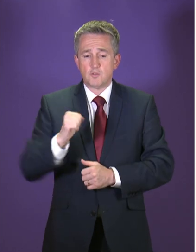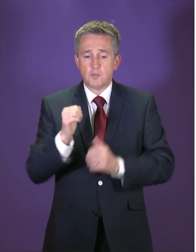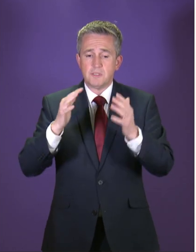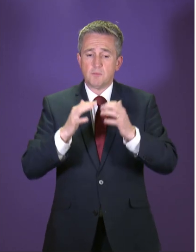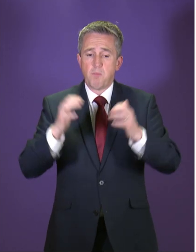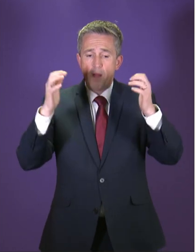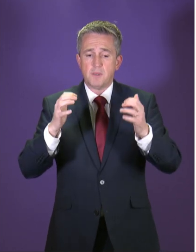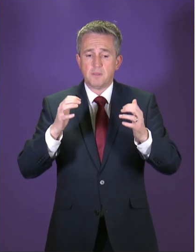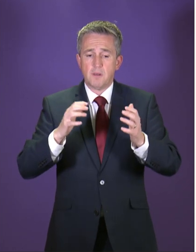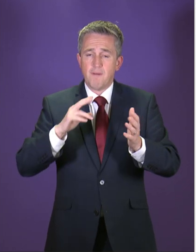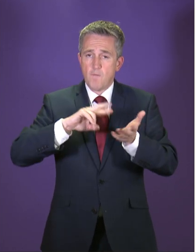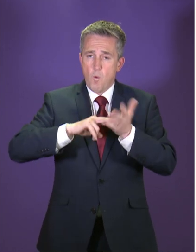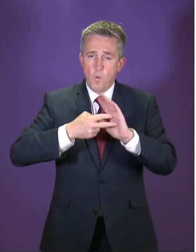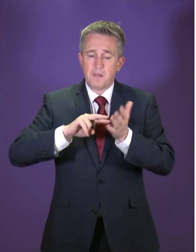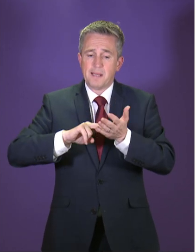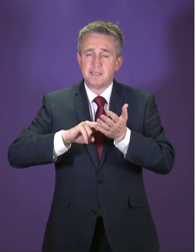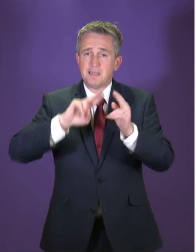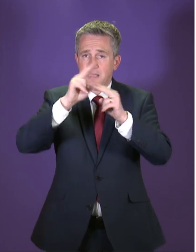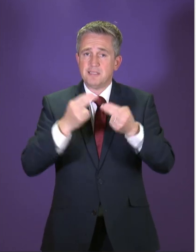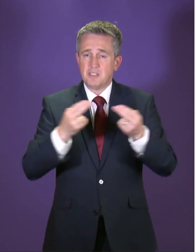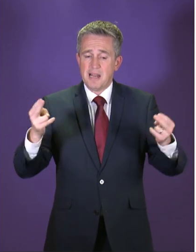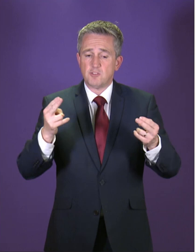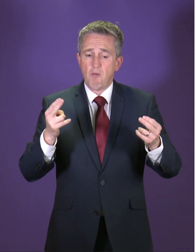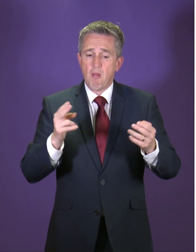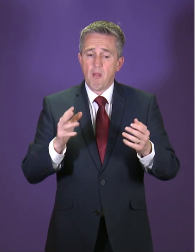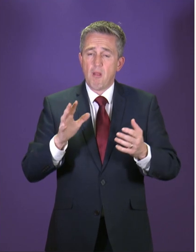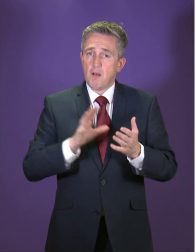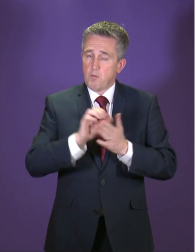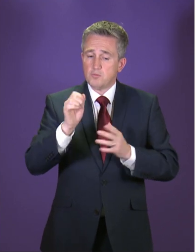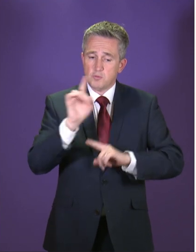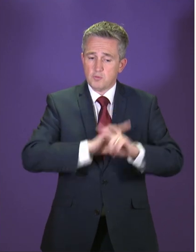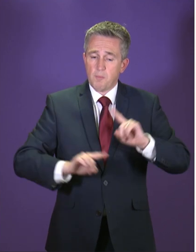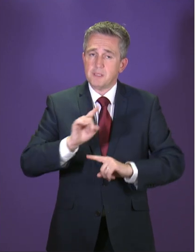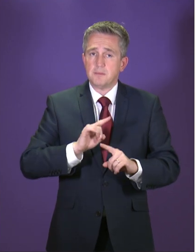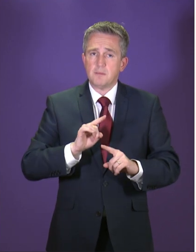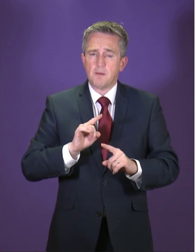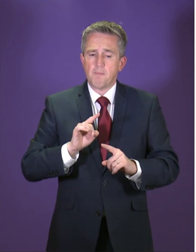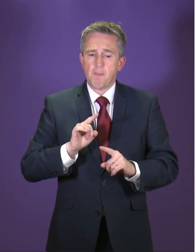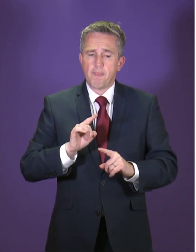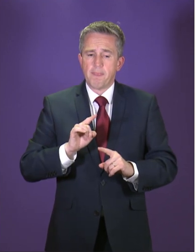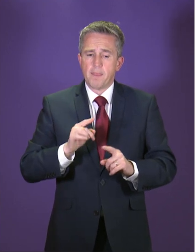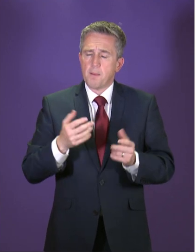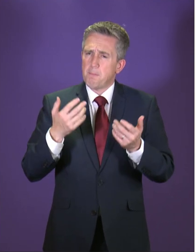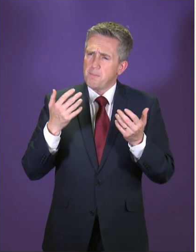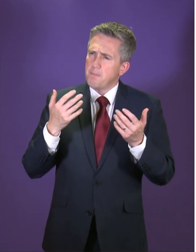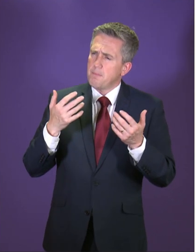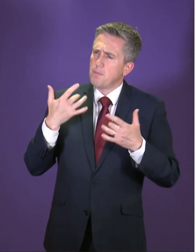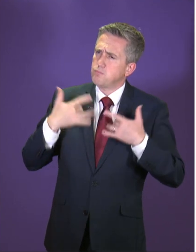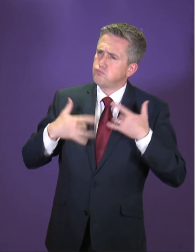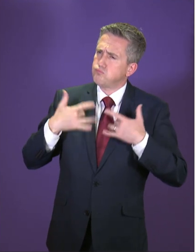for organizing this event. And it was great to hear from so many